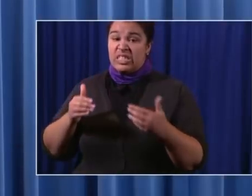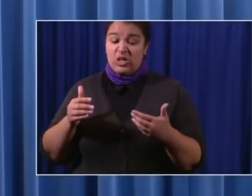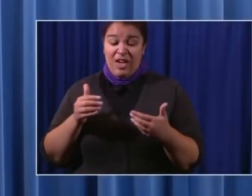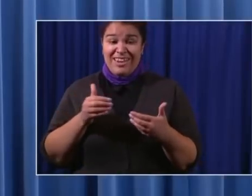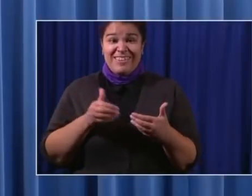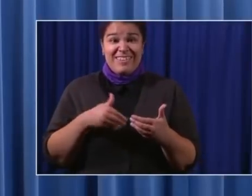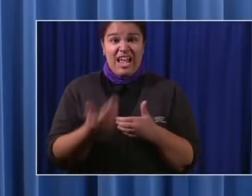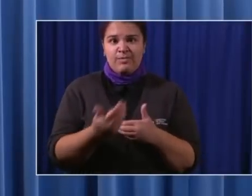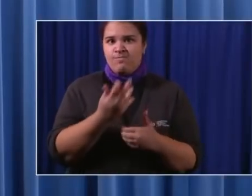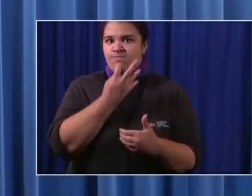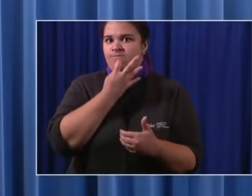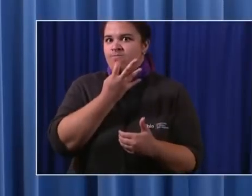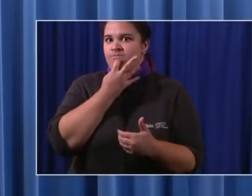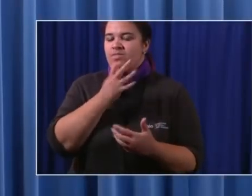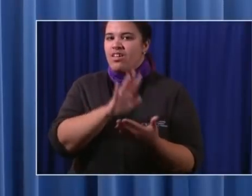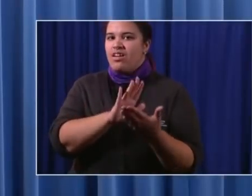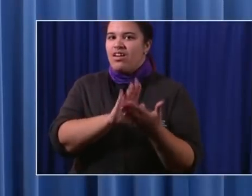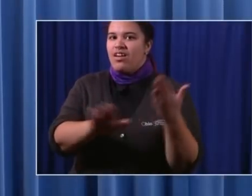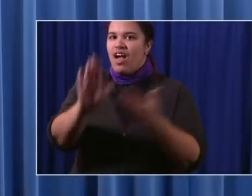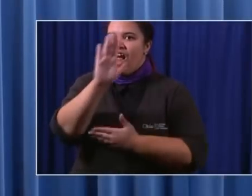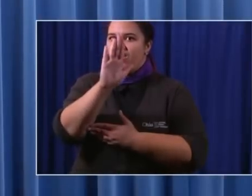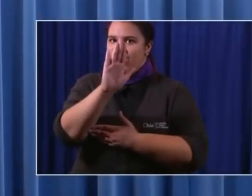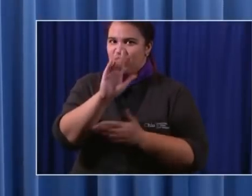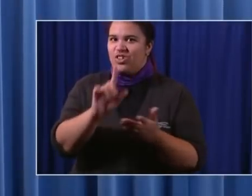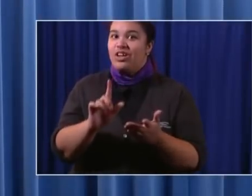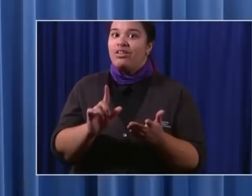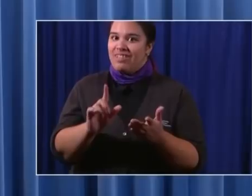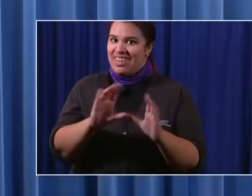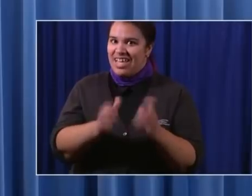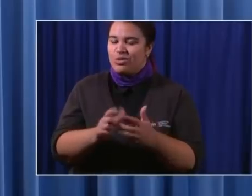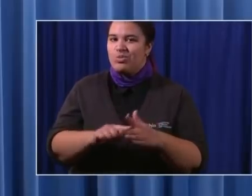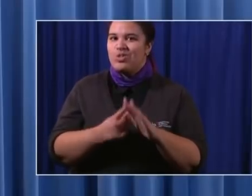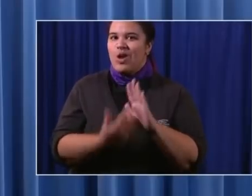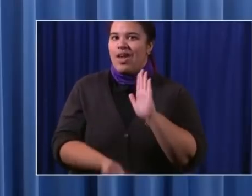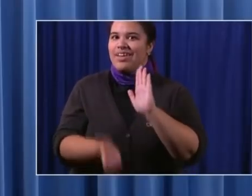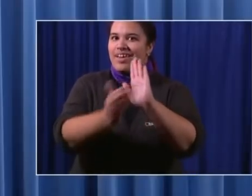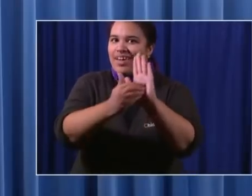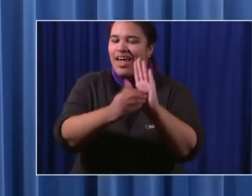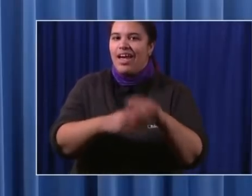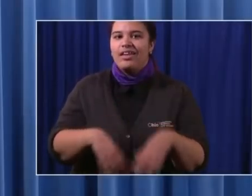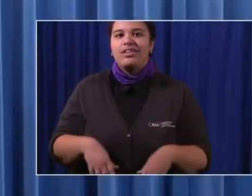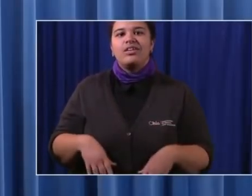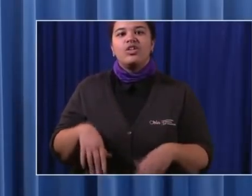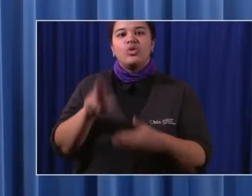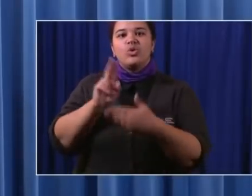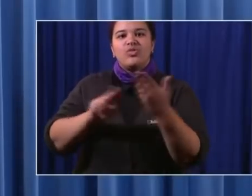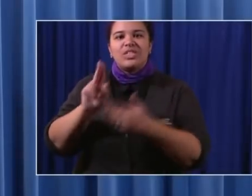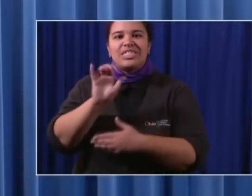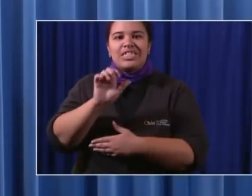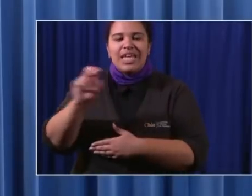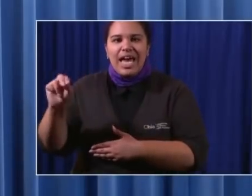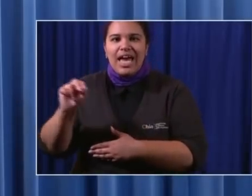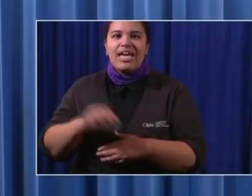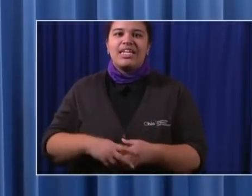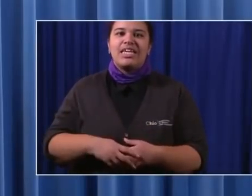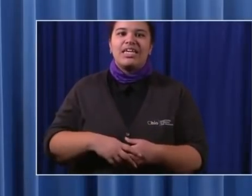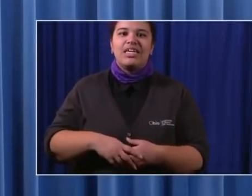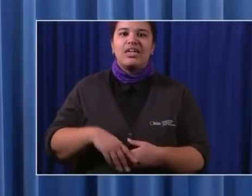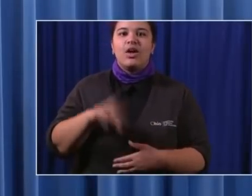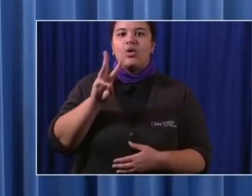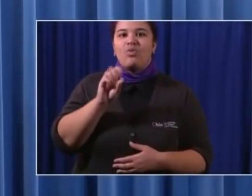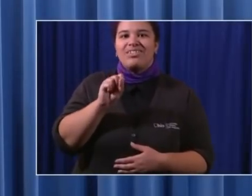campuses at like University of Dayton, Wright State, University of Cincinnati, Ohio State, in mid-August, which is just 4 weeks